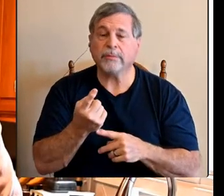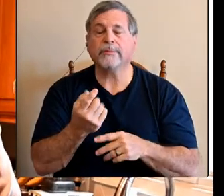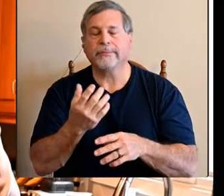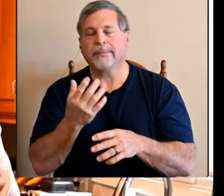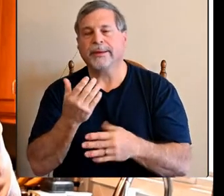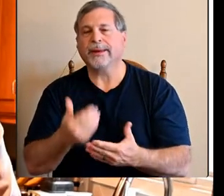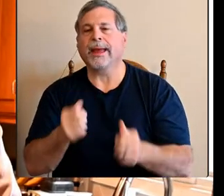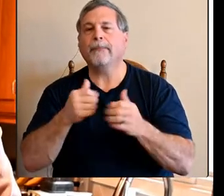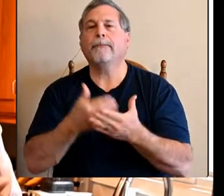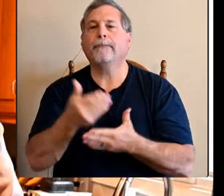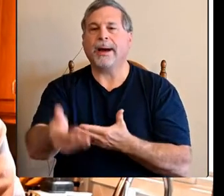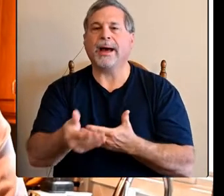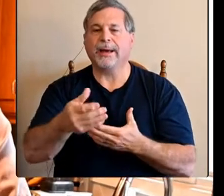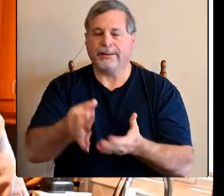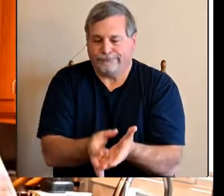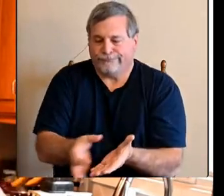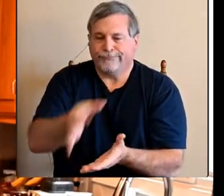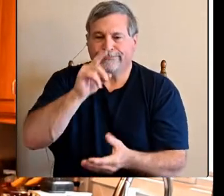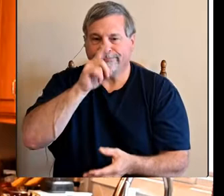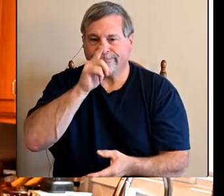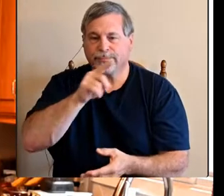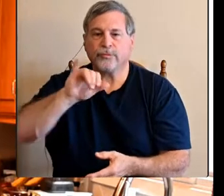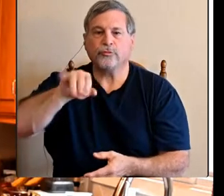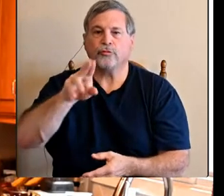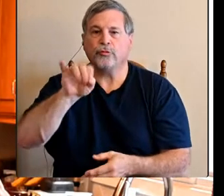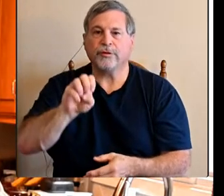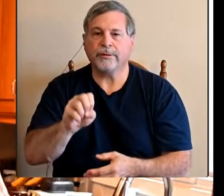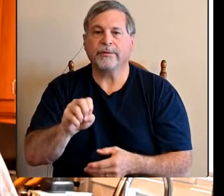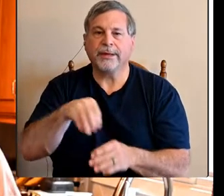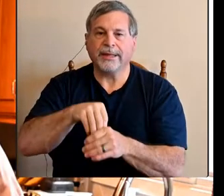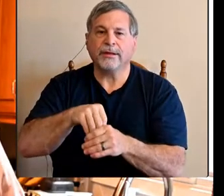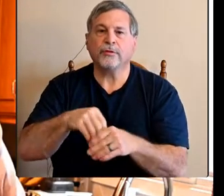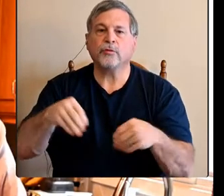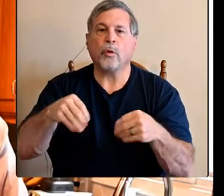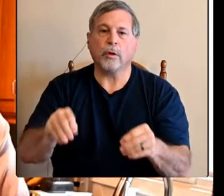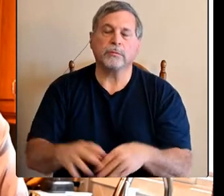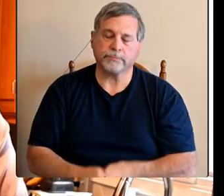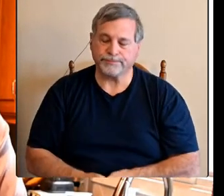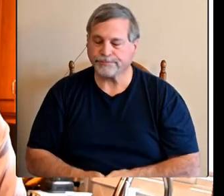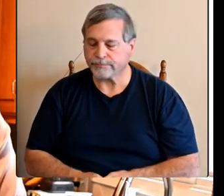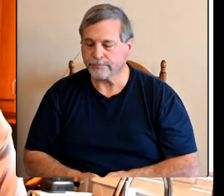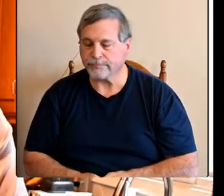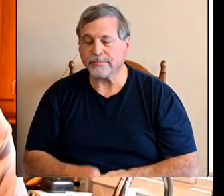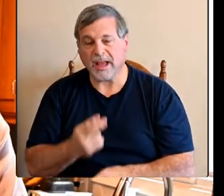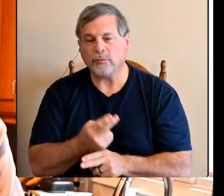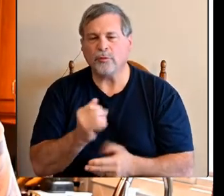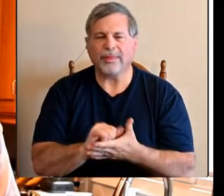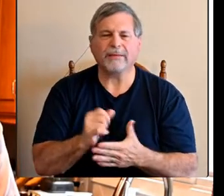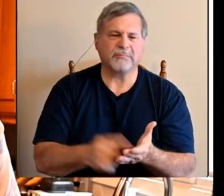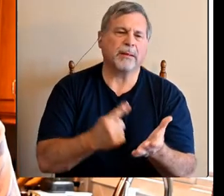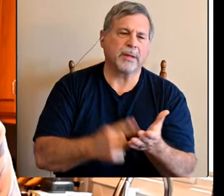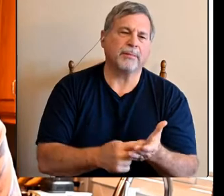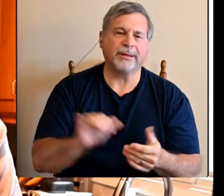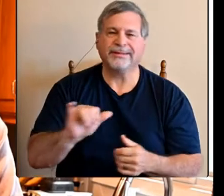lime juice concentrate it looks like a lime that you find in the store sometimes and you could use that instead I've used that in a pinch